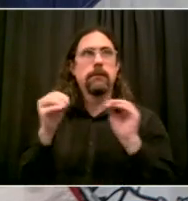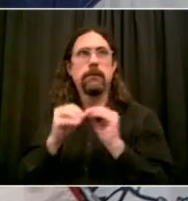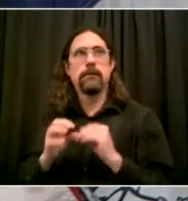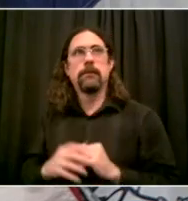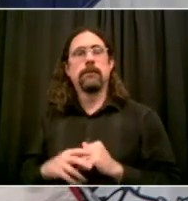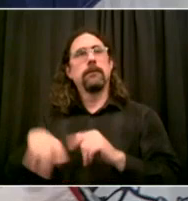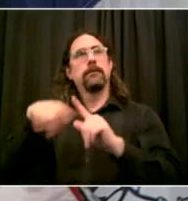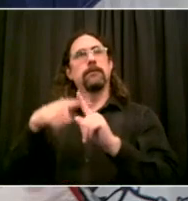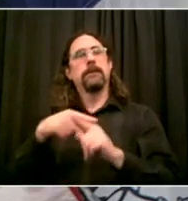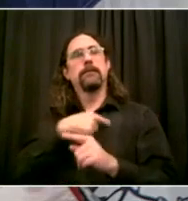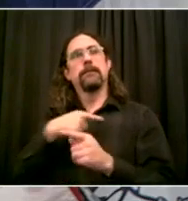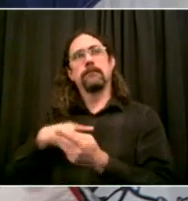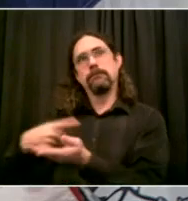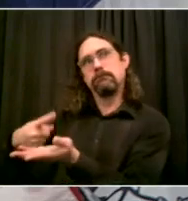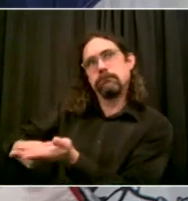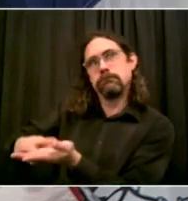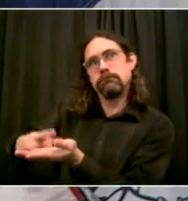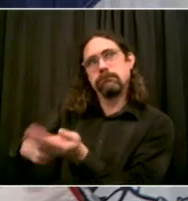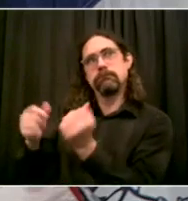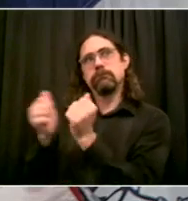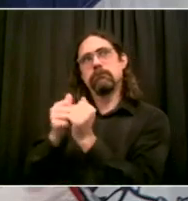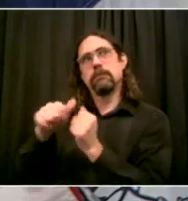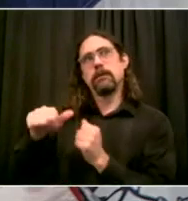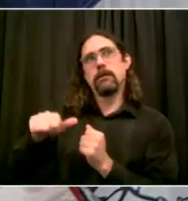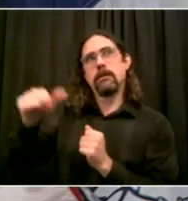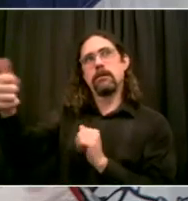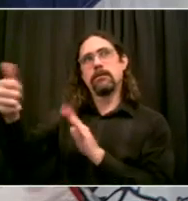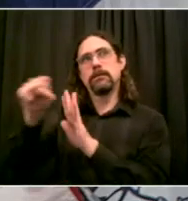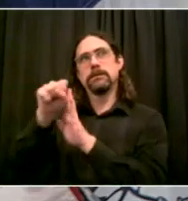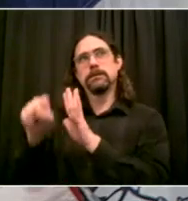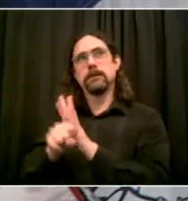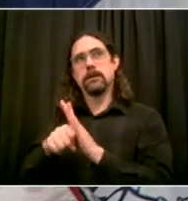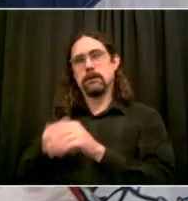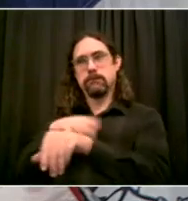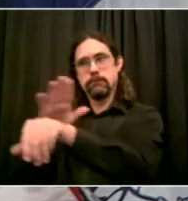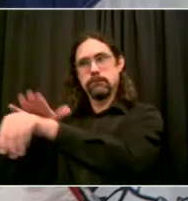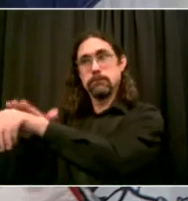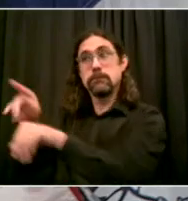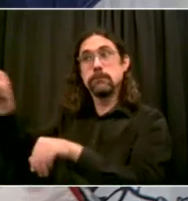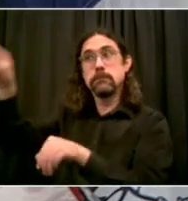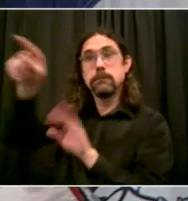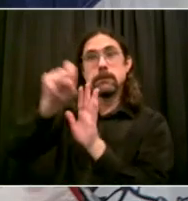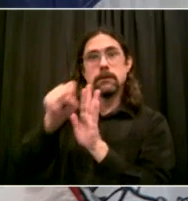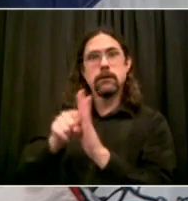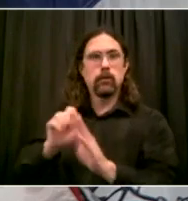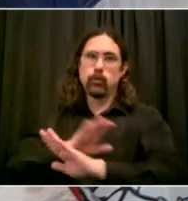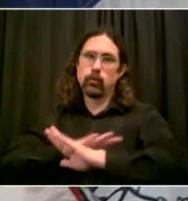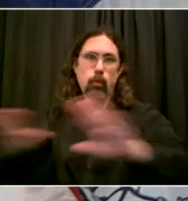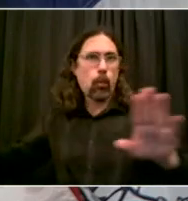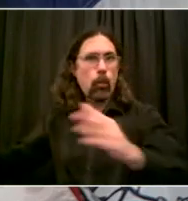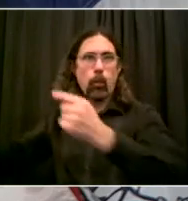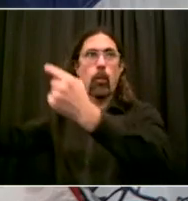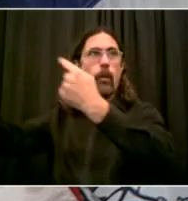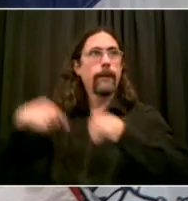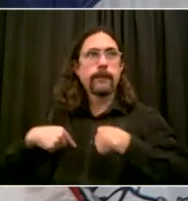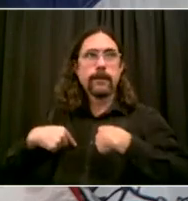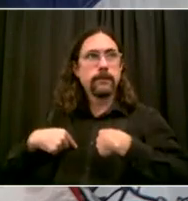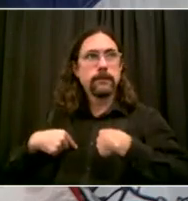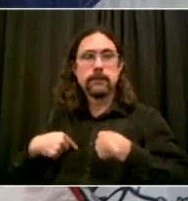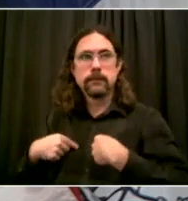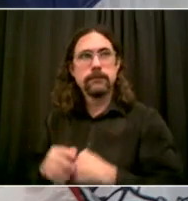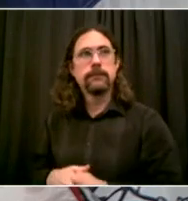all. But we're going to have much more vigorous enforcement in terms of travel and quarantine and